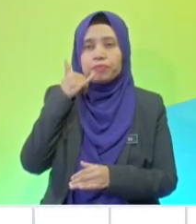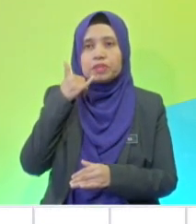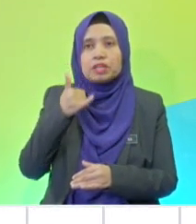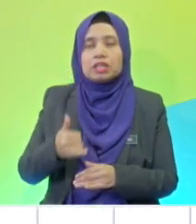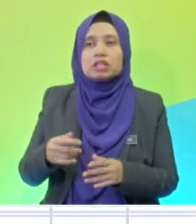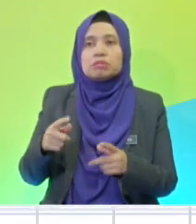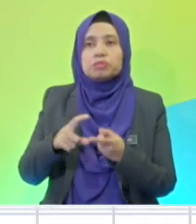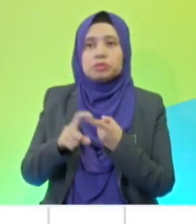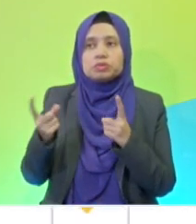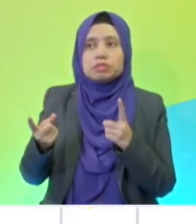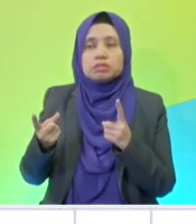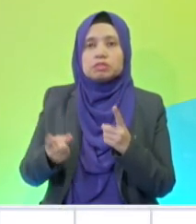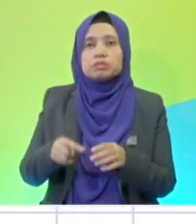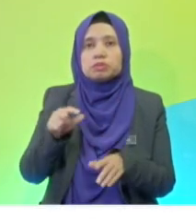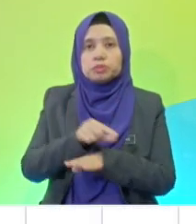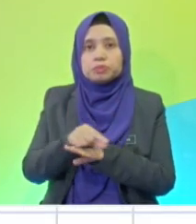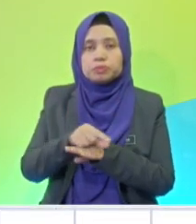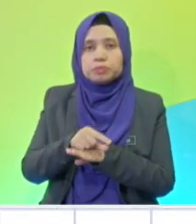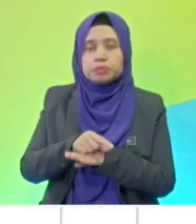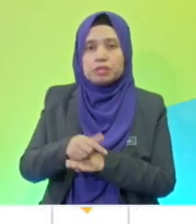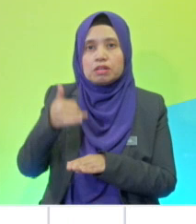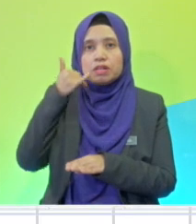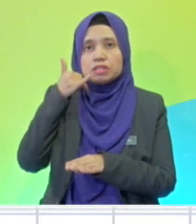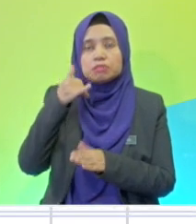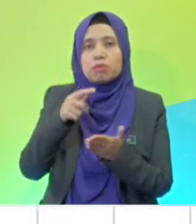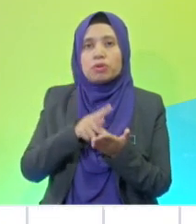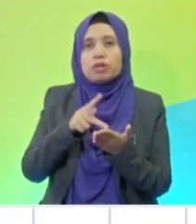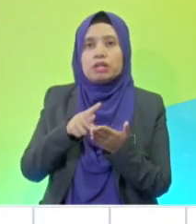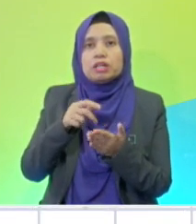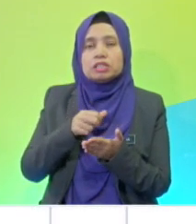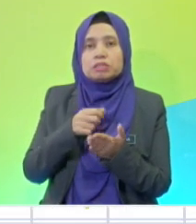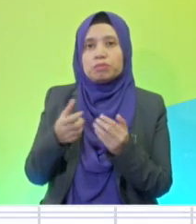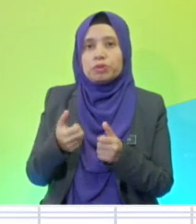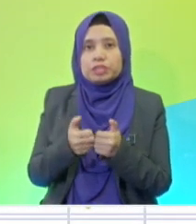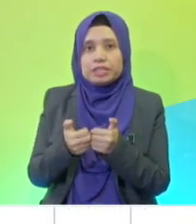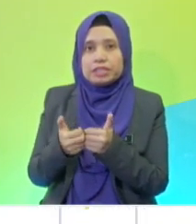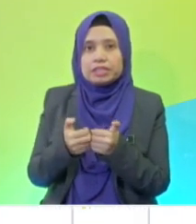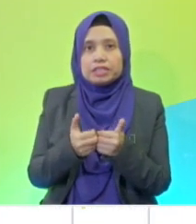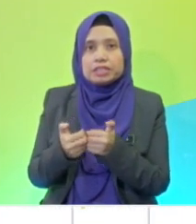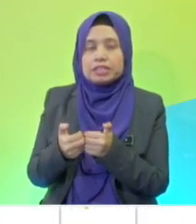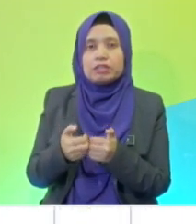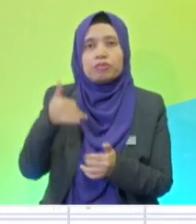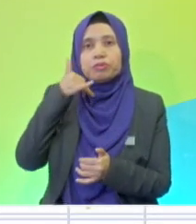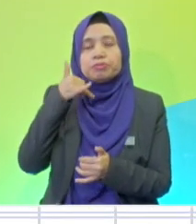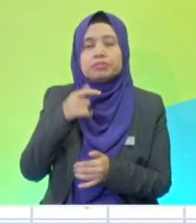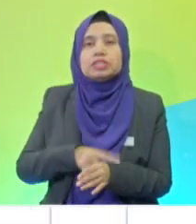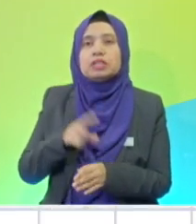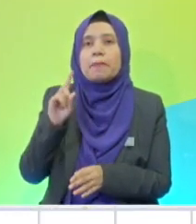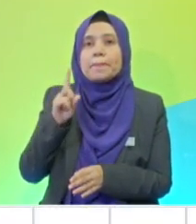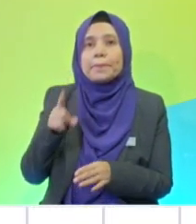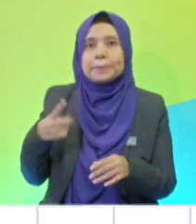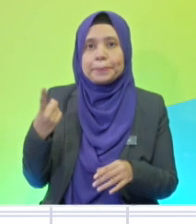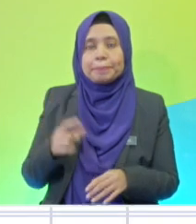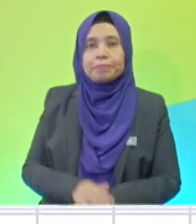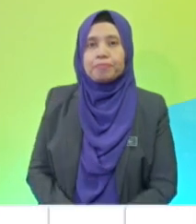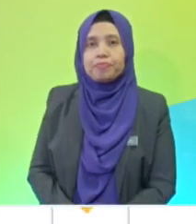people invented smartphones to enable them to connect with each other at any time and anywhere. Yes. Okay,